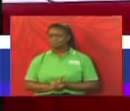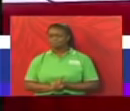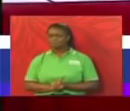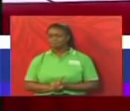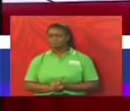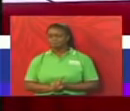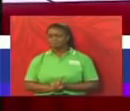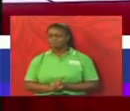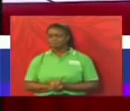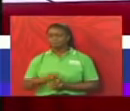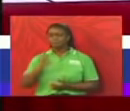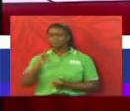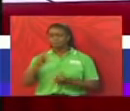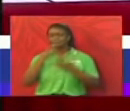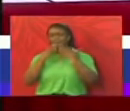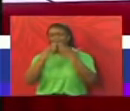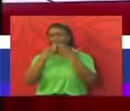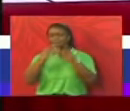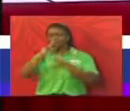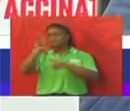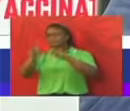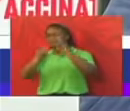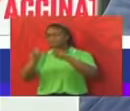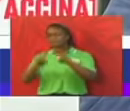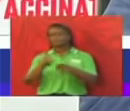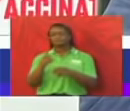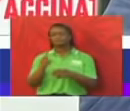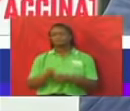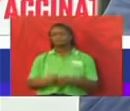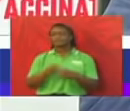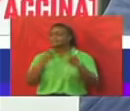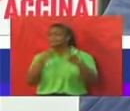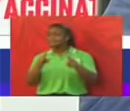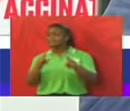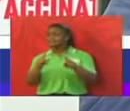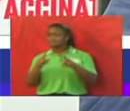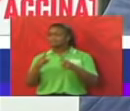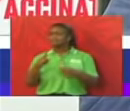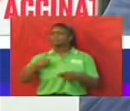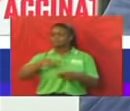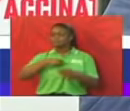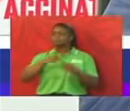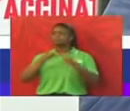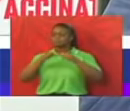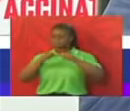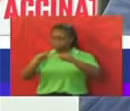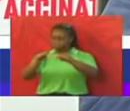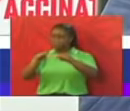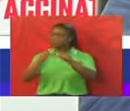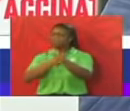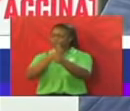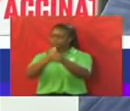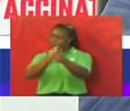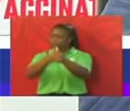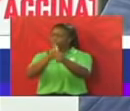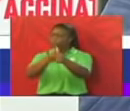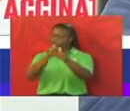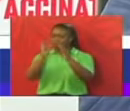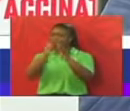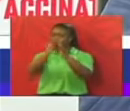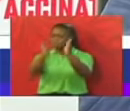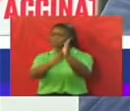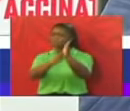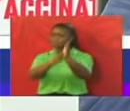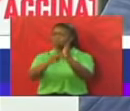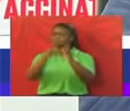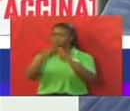Okay, thank you for the question. Short answer is we continue to be guided by and to follow the recommendations of the WHO